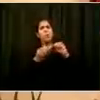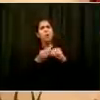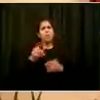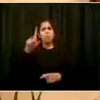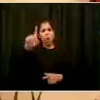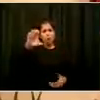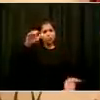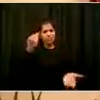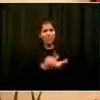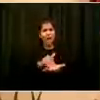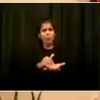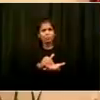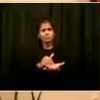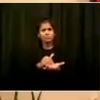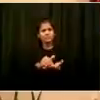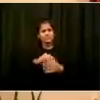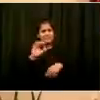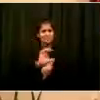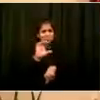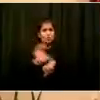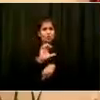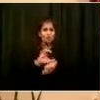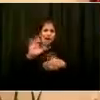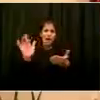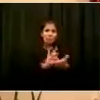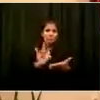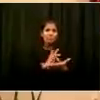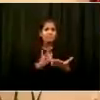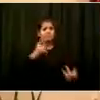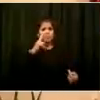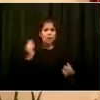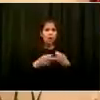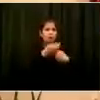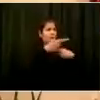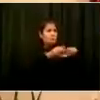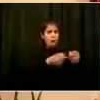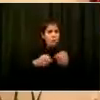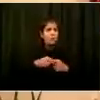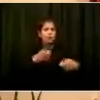moving number. It's not a set number that remains static and then nothing